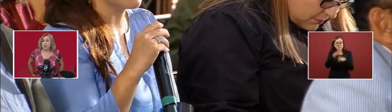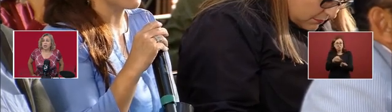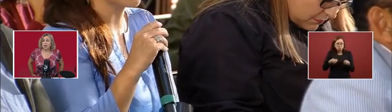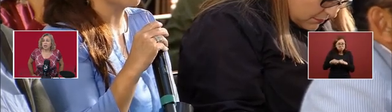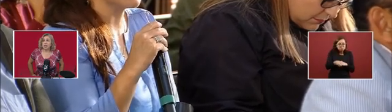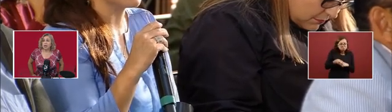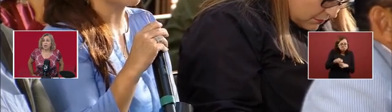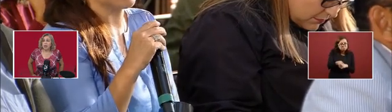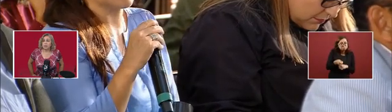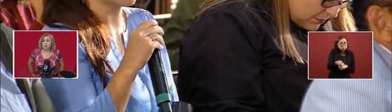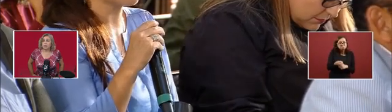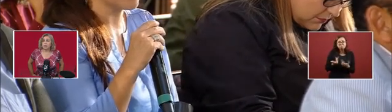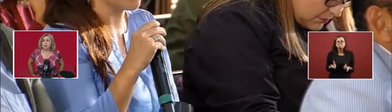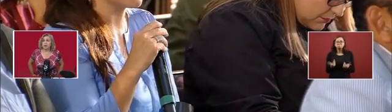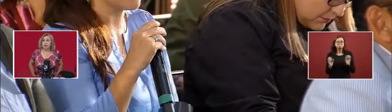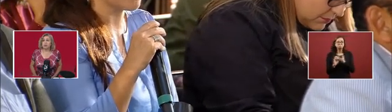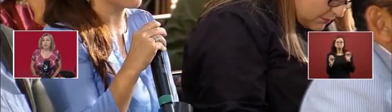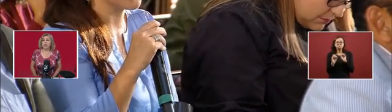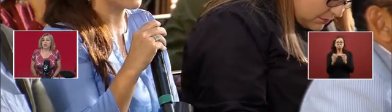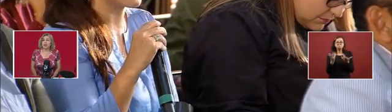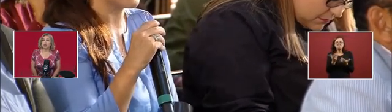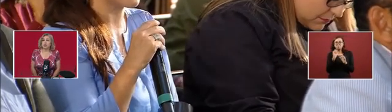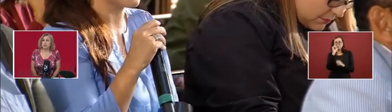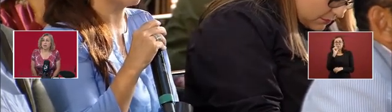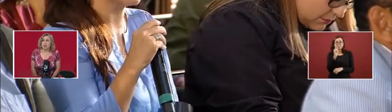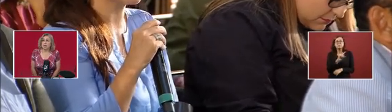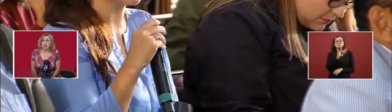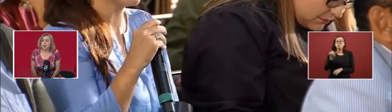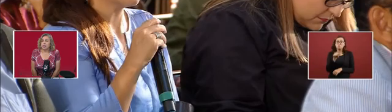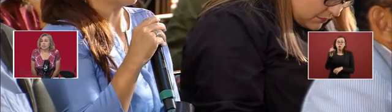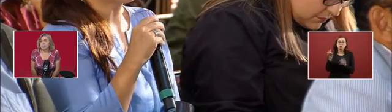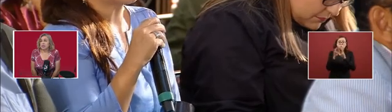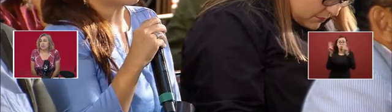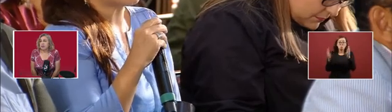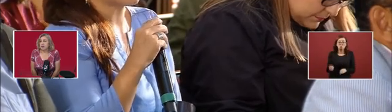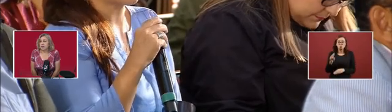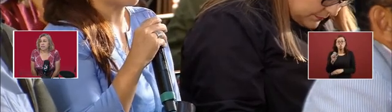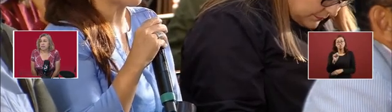We are bending over to do our part.